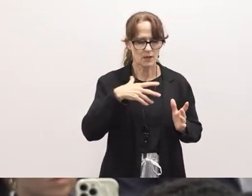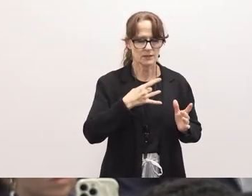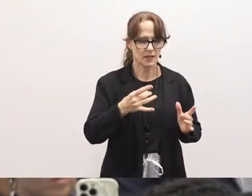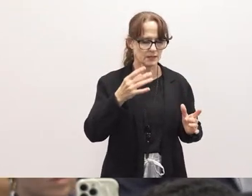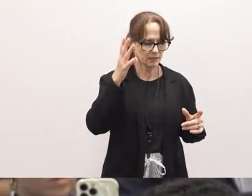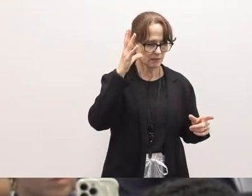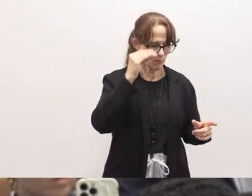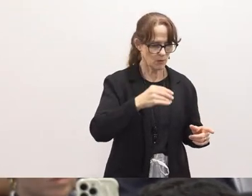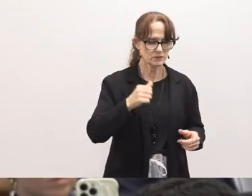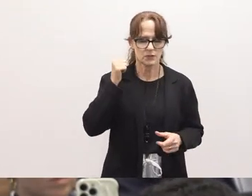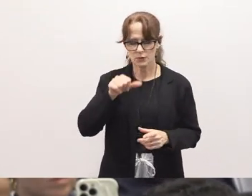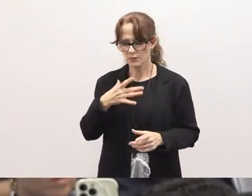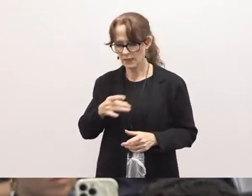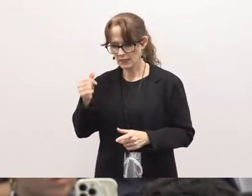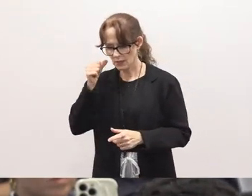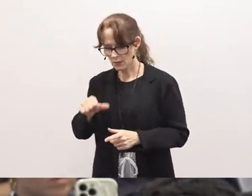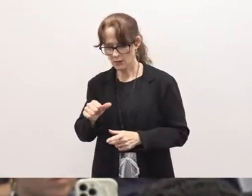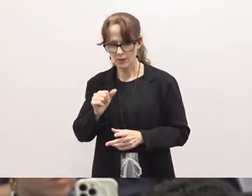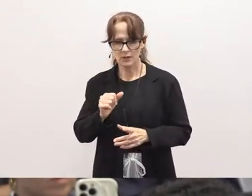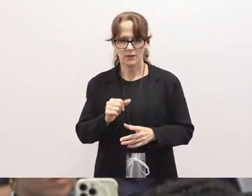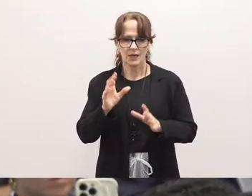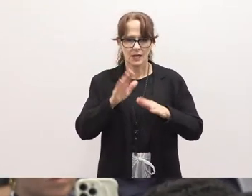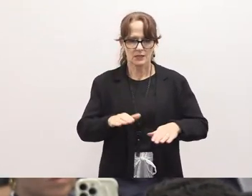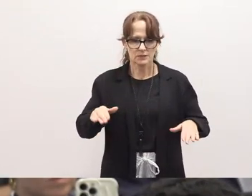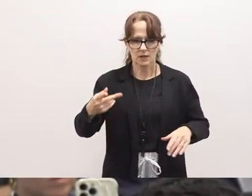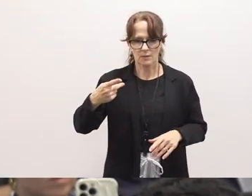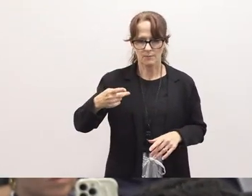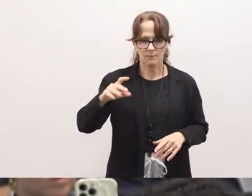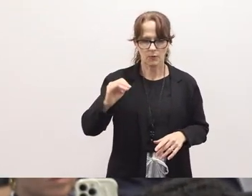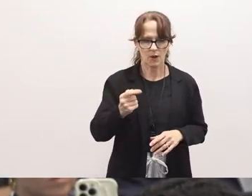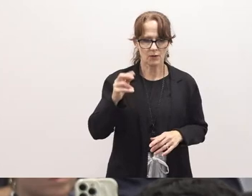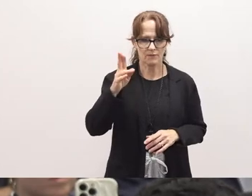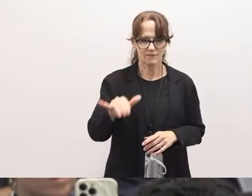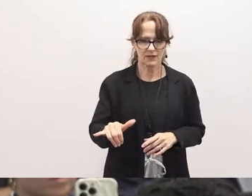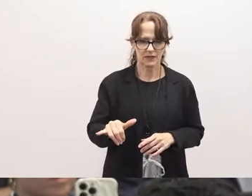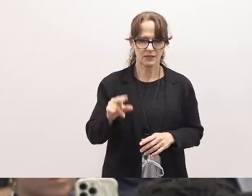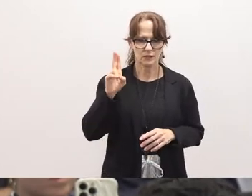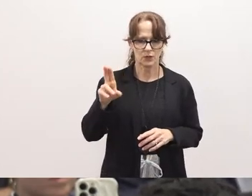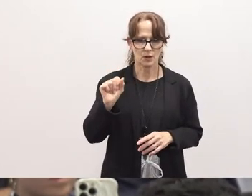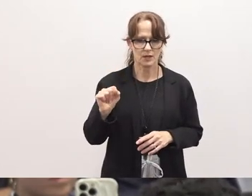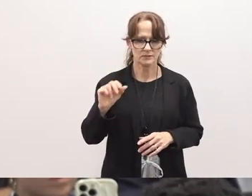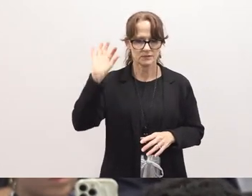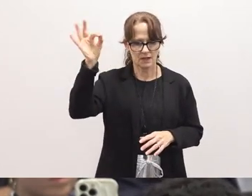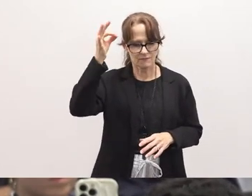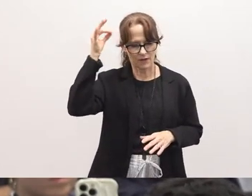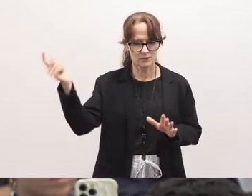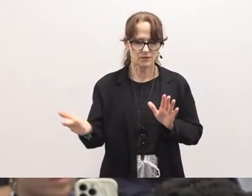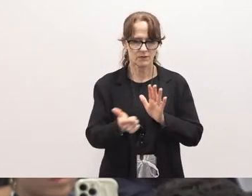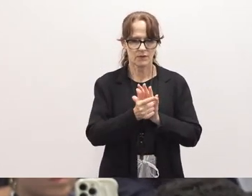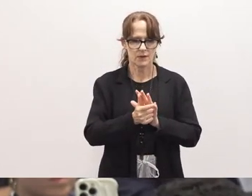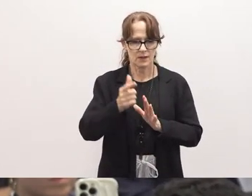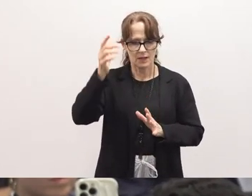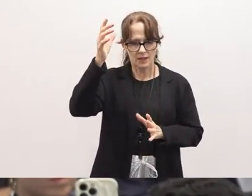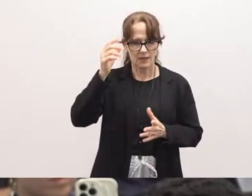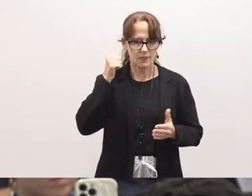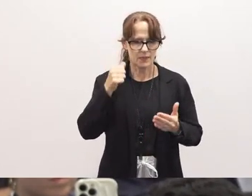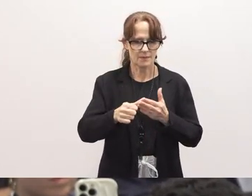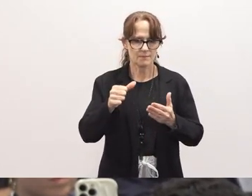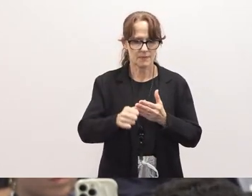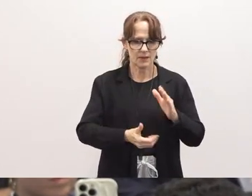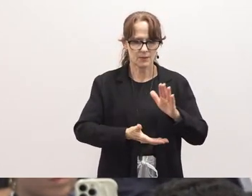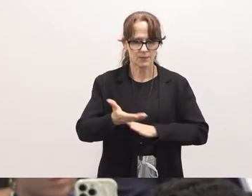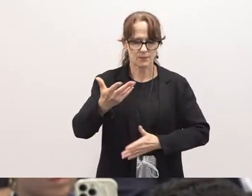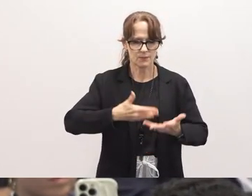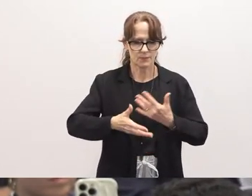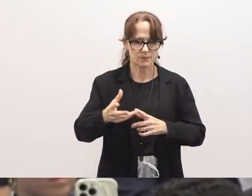liking other little girls, that is a form of child pornography. In the United States, it's a federal offense to use the mail, interstate commerce, etc., to